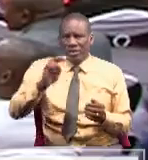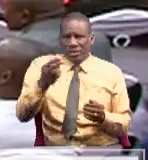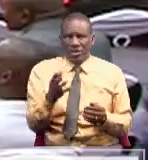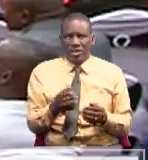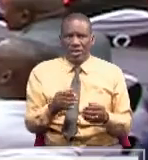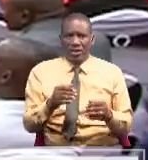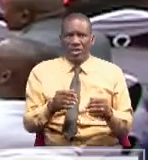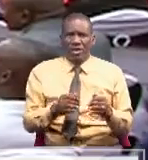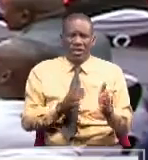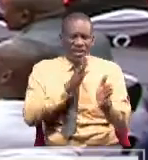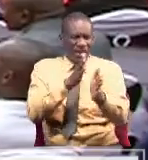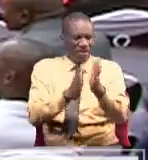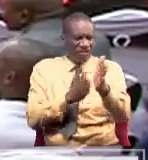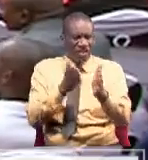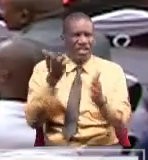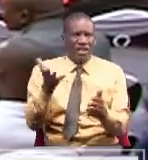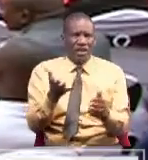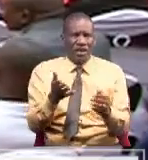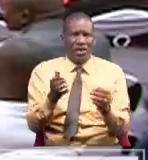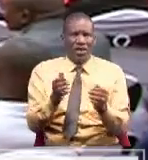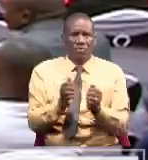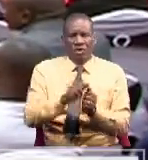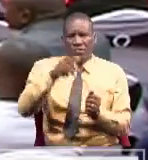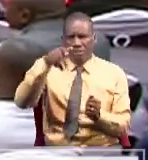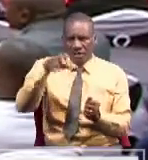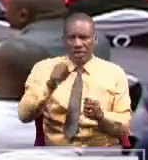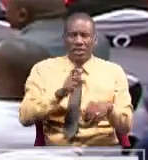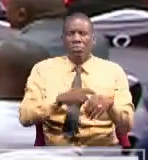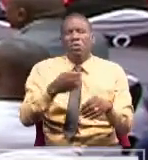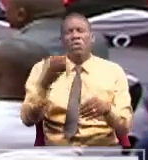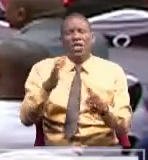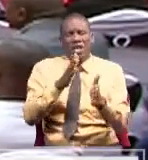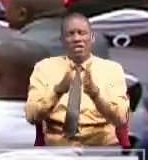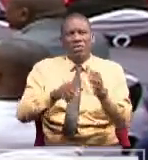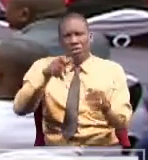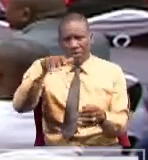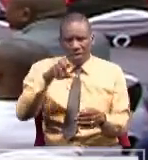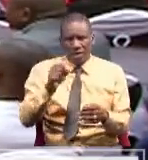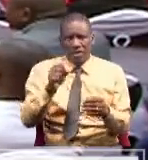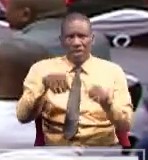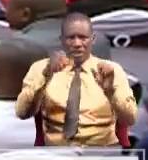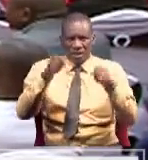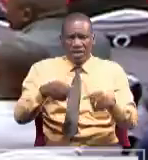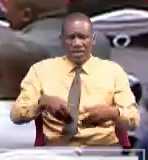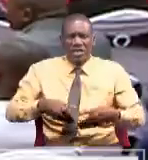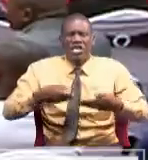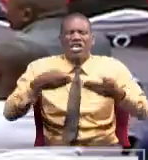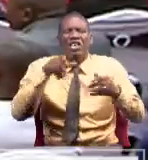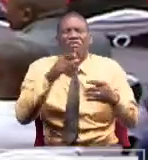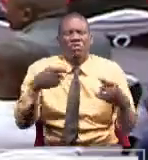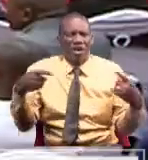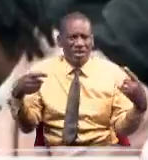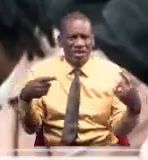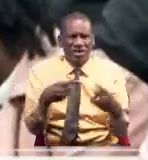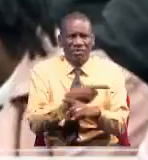in Naivasha, with the PS, though she gave you a contrary